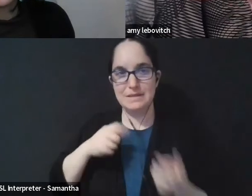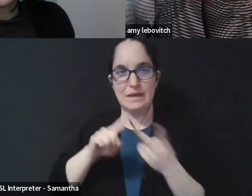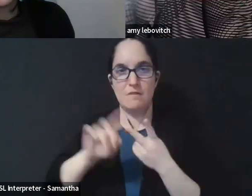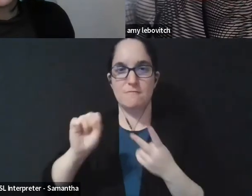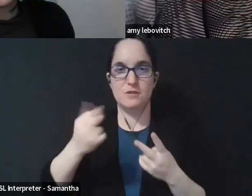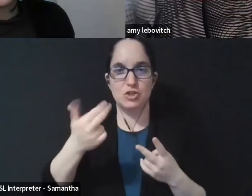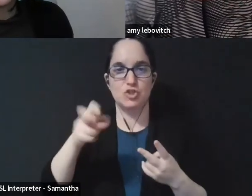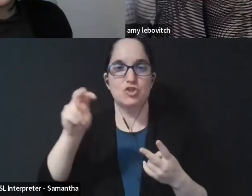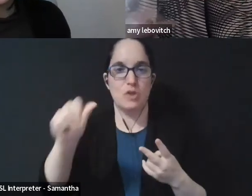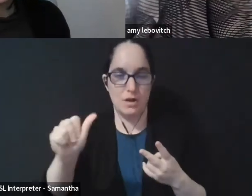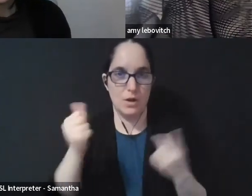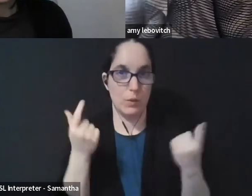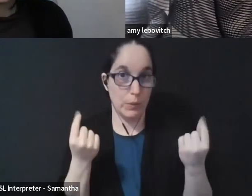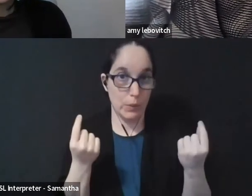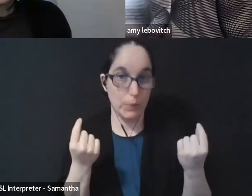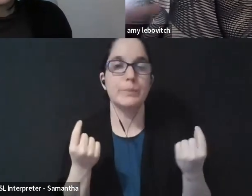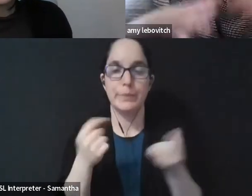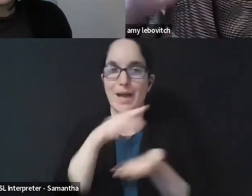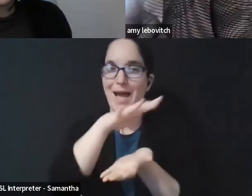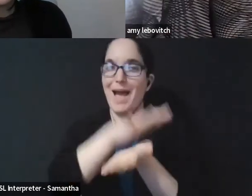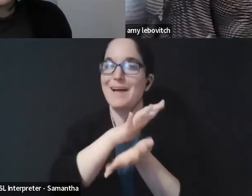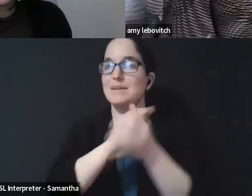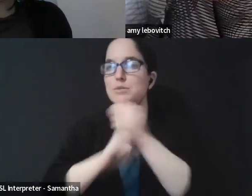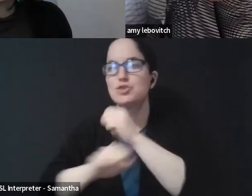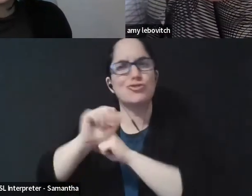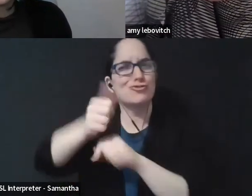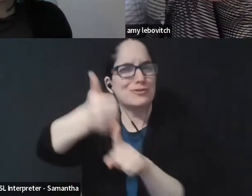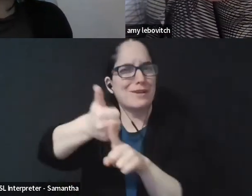been the academic structure itself